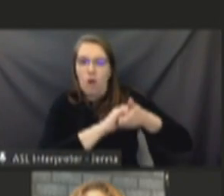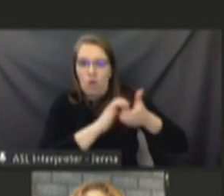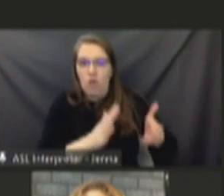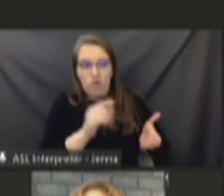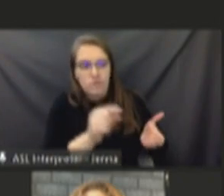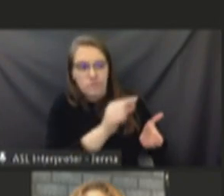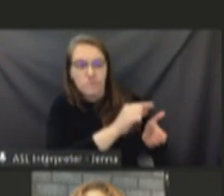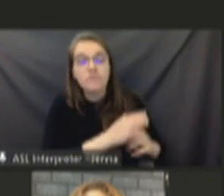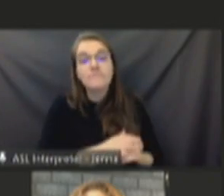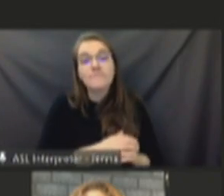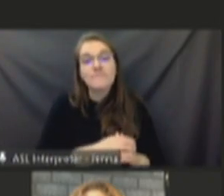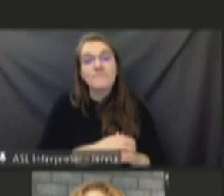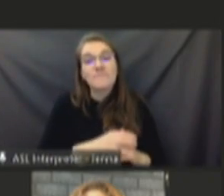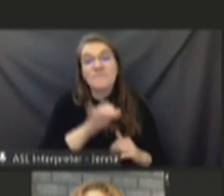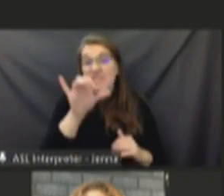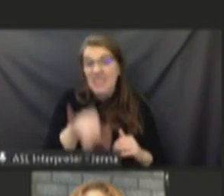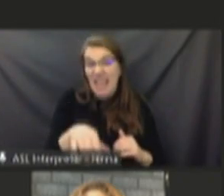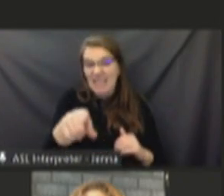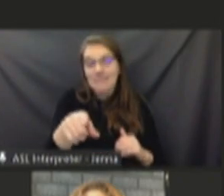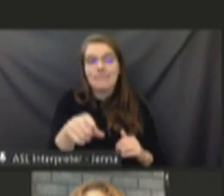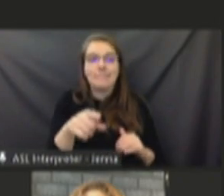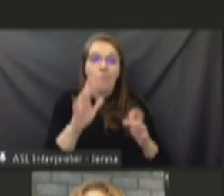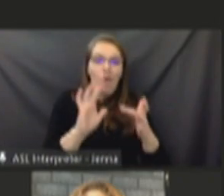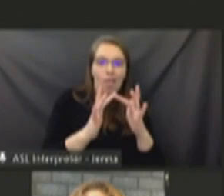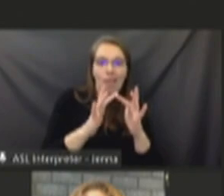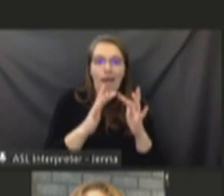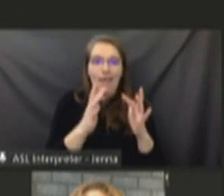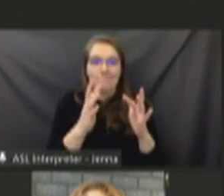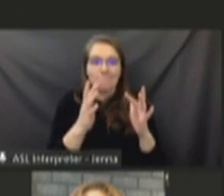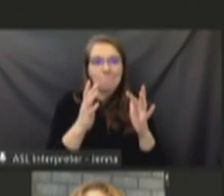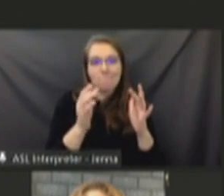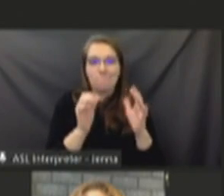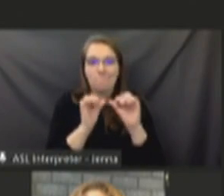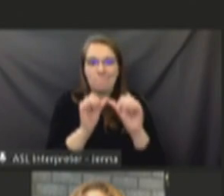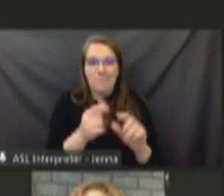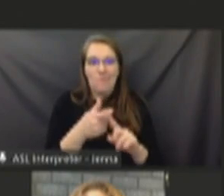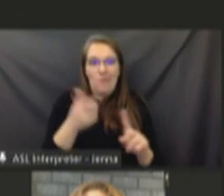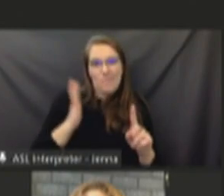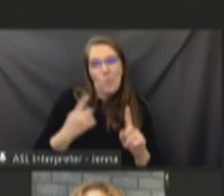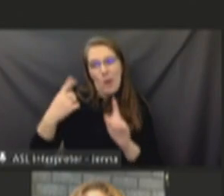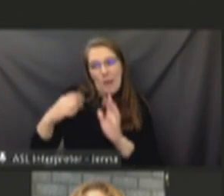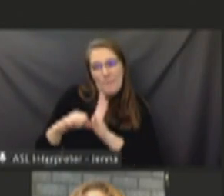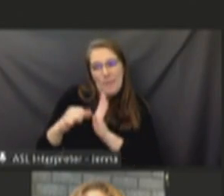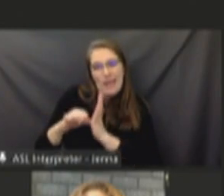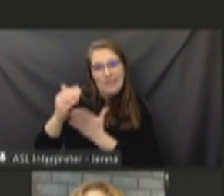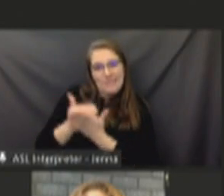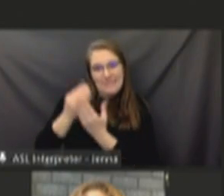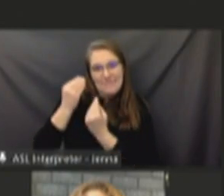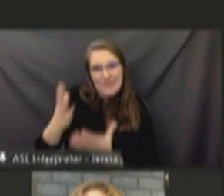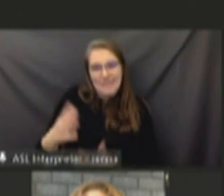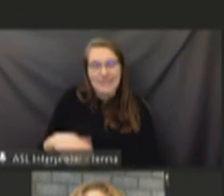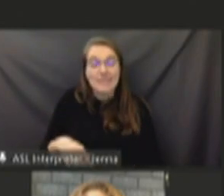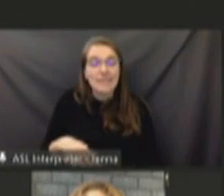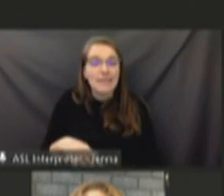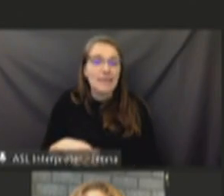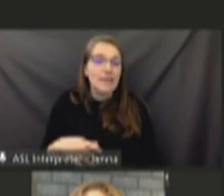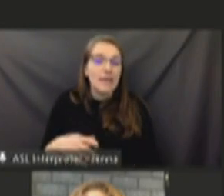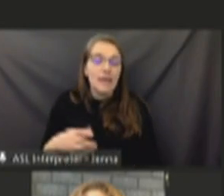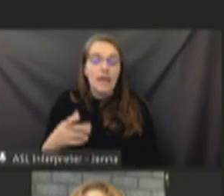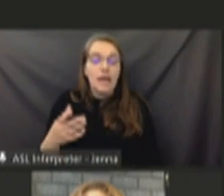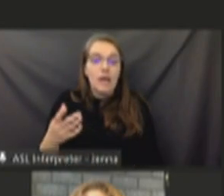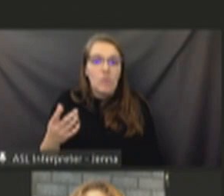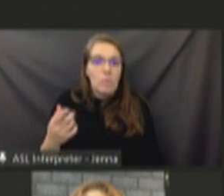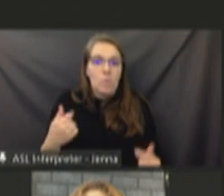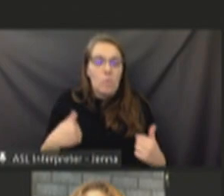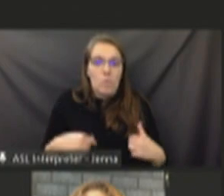continuation of the one pager that we created. We could not create a page that we needed to upload all the time, upgrade all the time, and